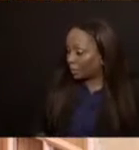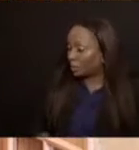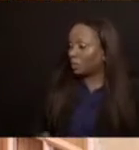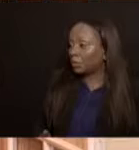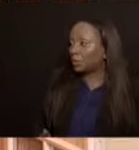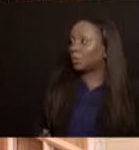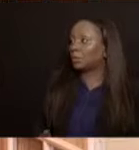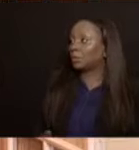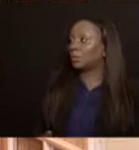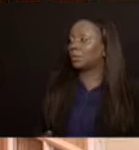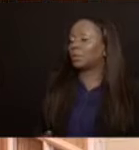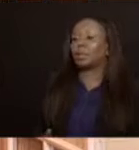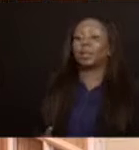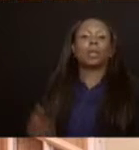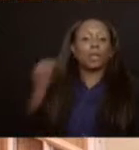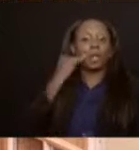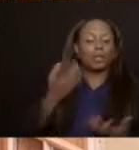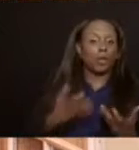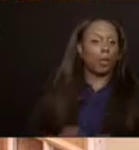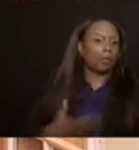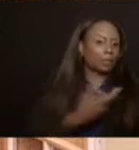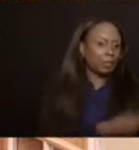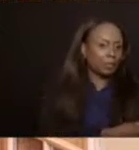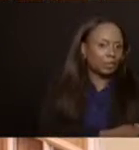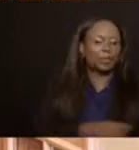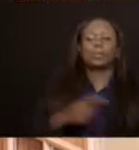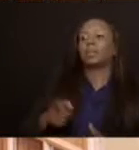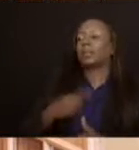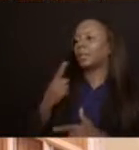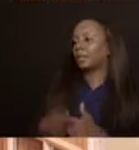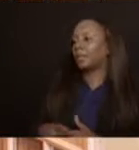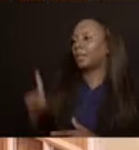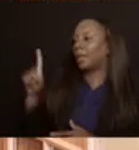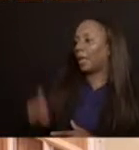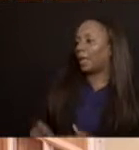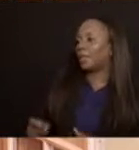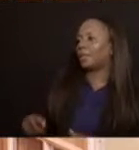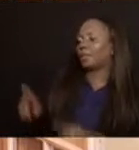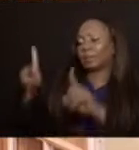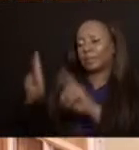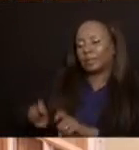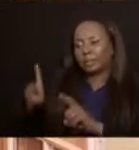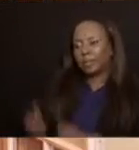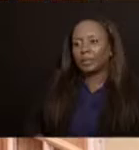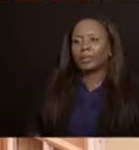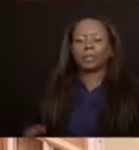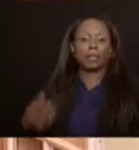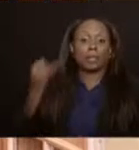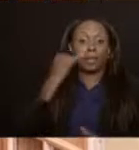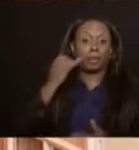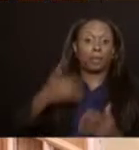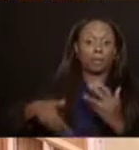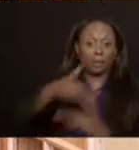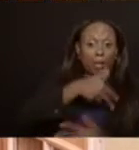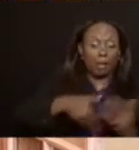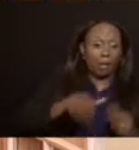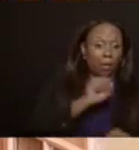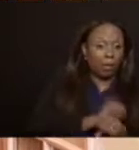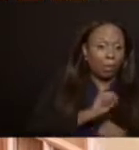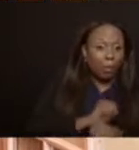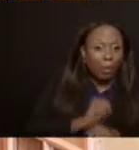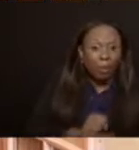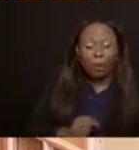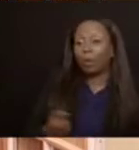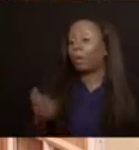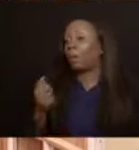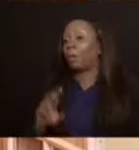be prepared to be tested to assure the rest of us that as we mix, whether it is at work, whether it is in places